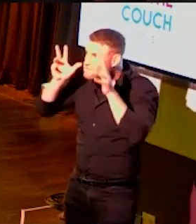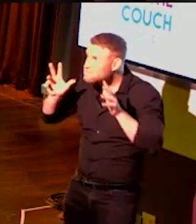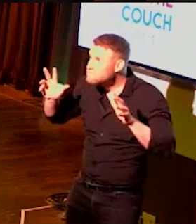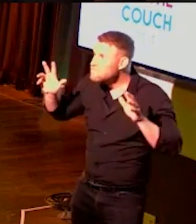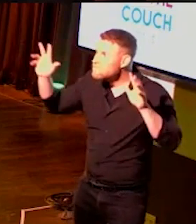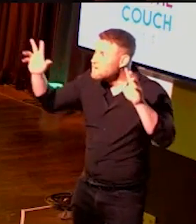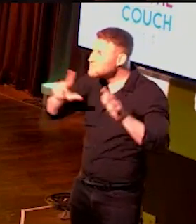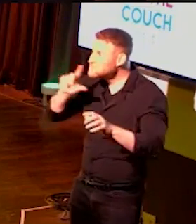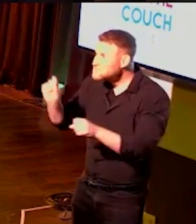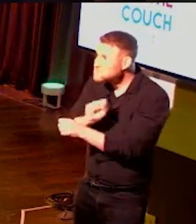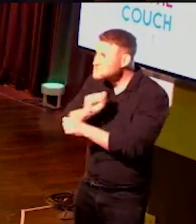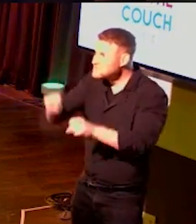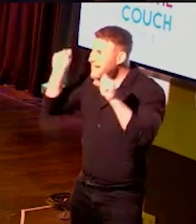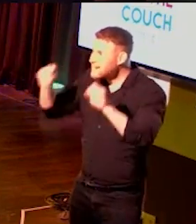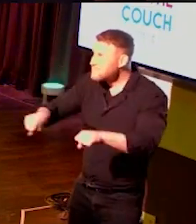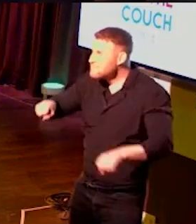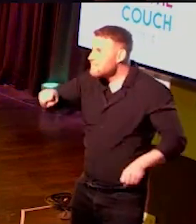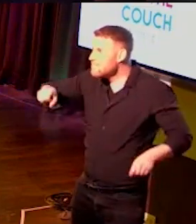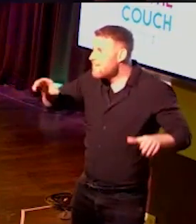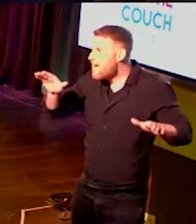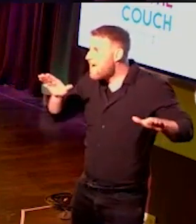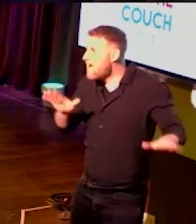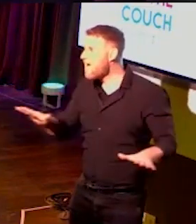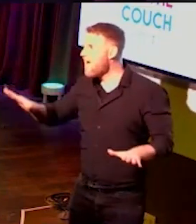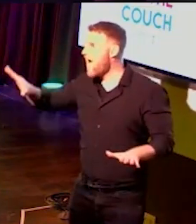reindeer really how to